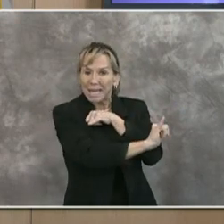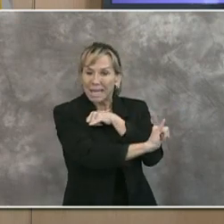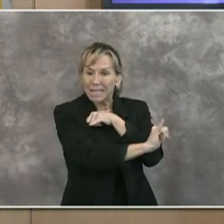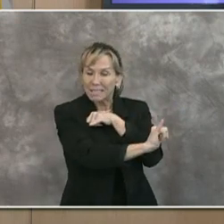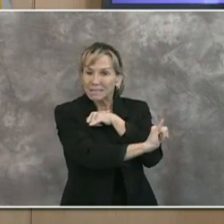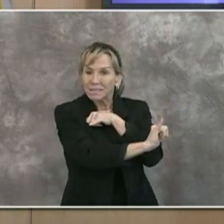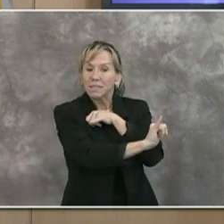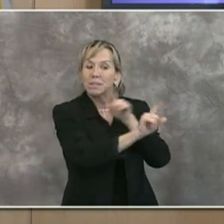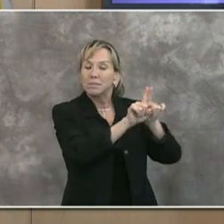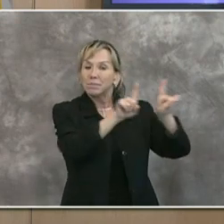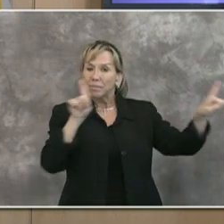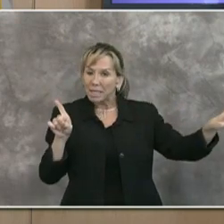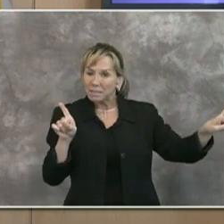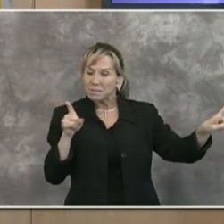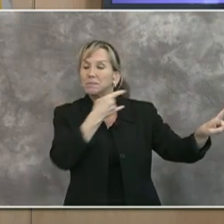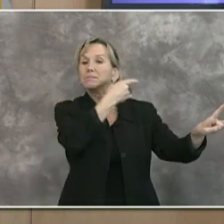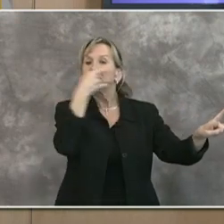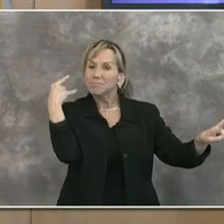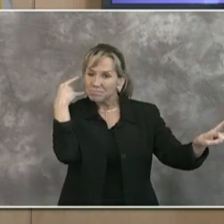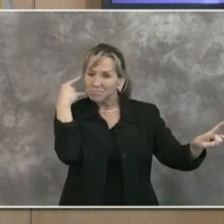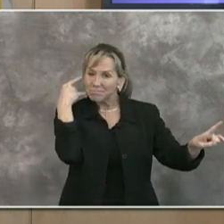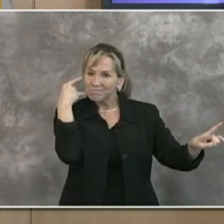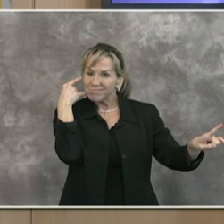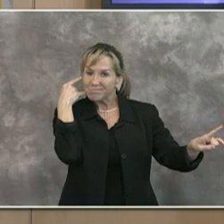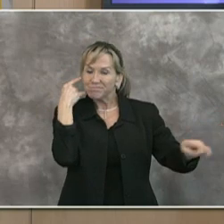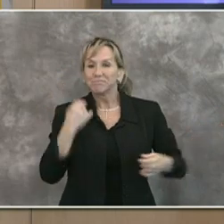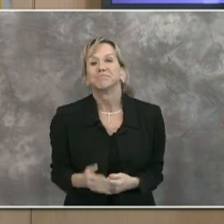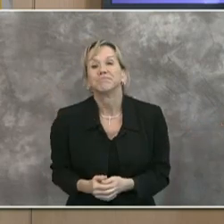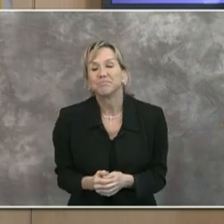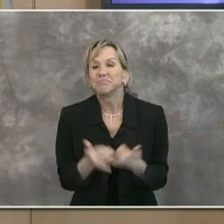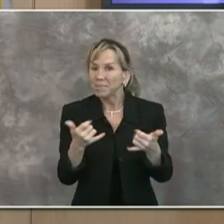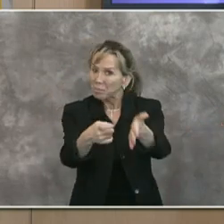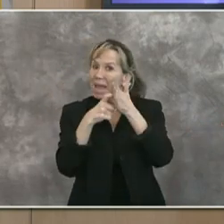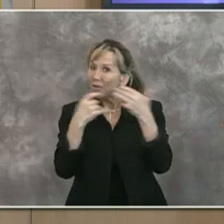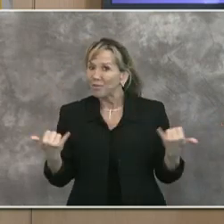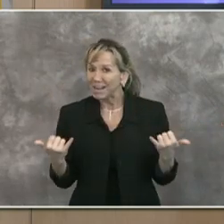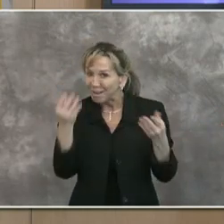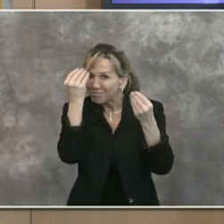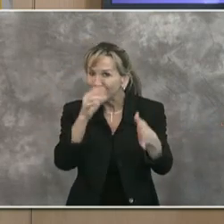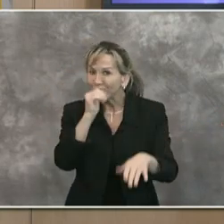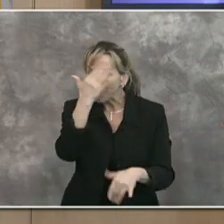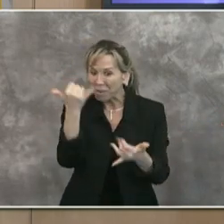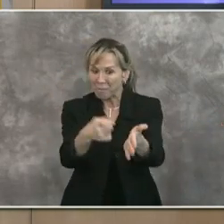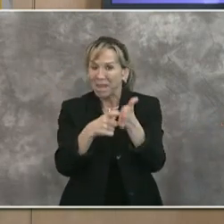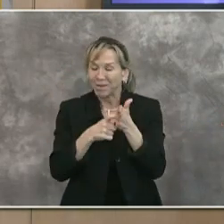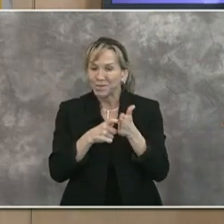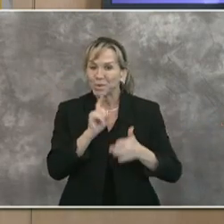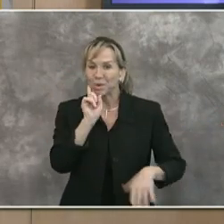maintain space, and cover your face. It's mandatory now. Thank you.